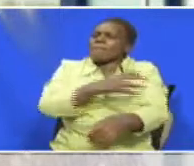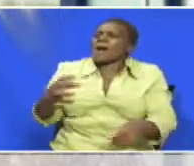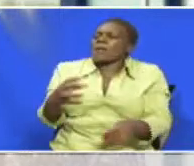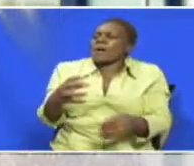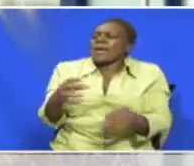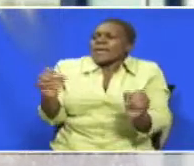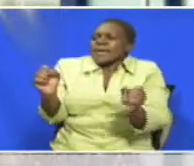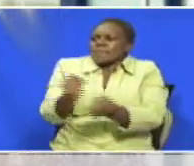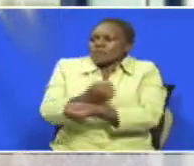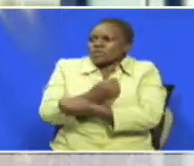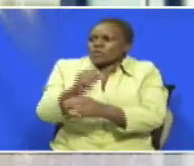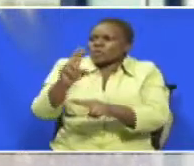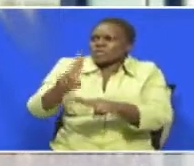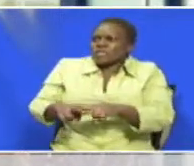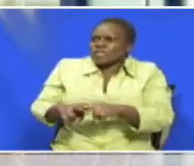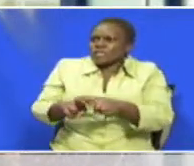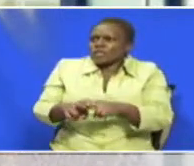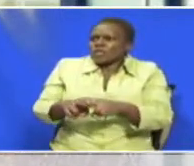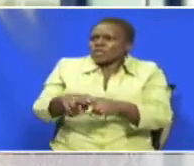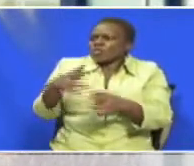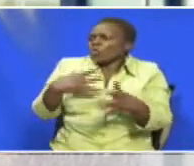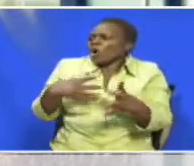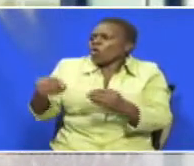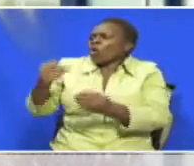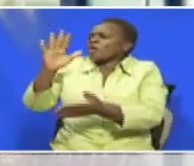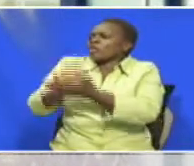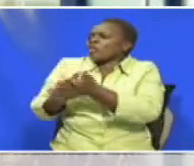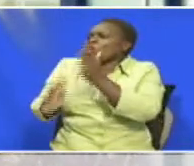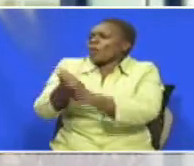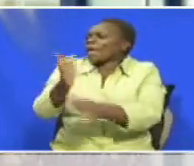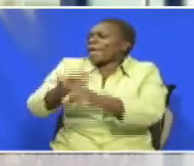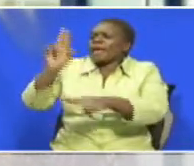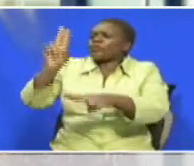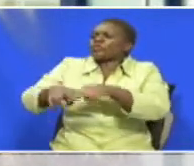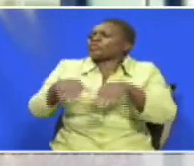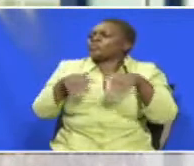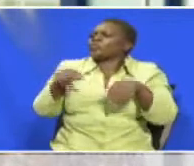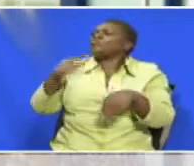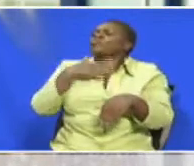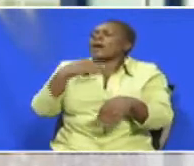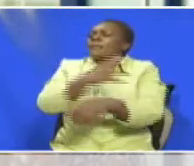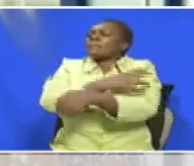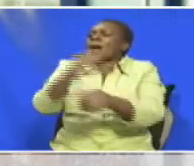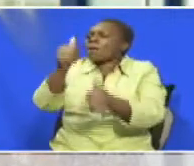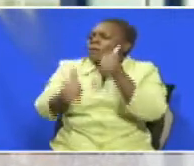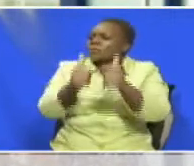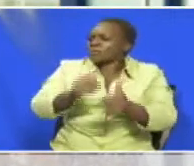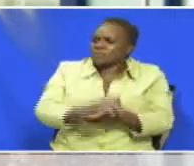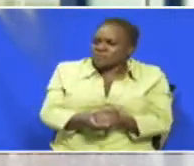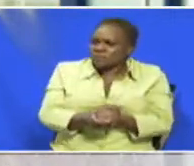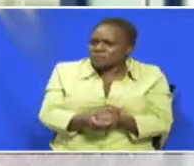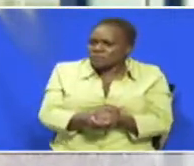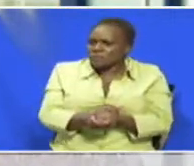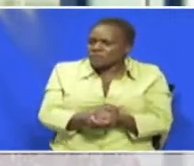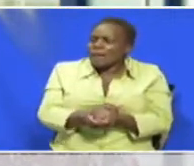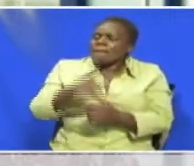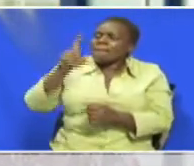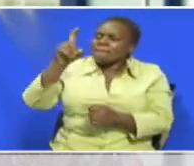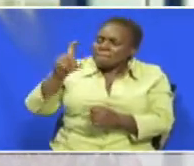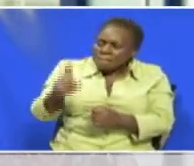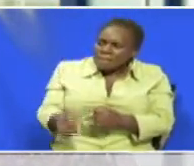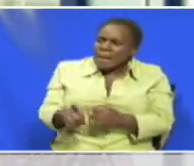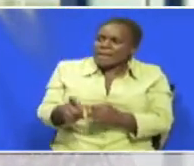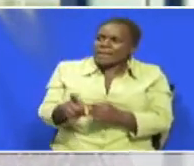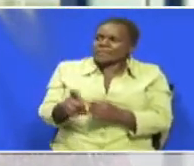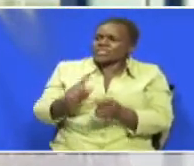you cannot stick where you are if you know you are not going to win. Then which power are you looking for? So you must change